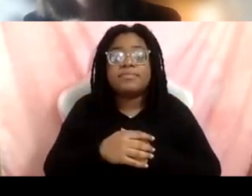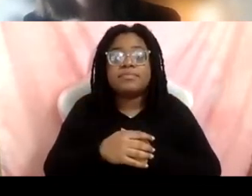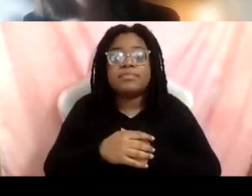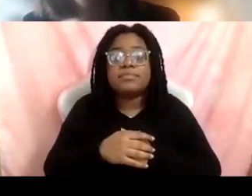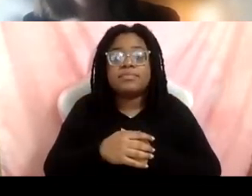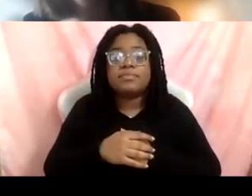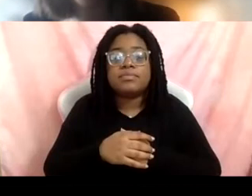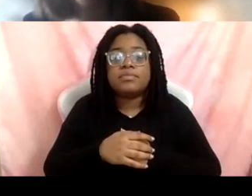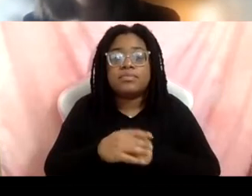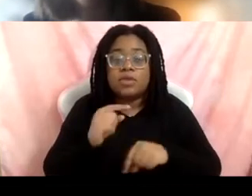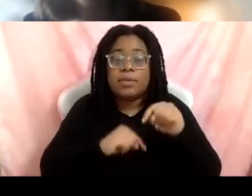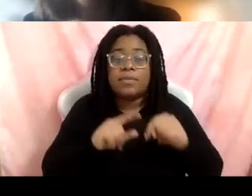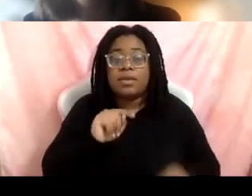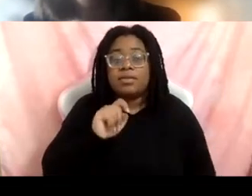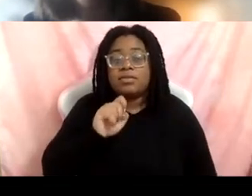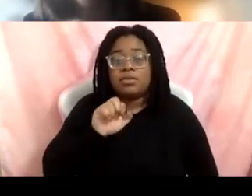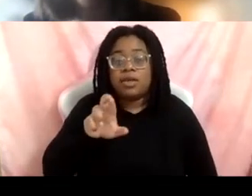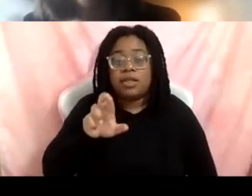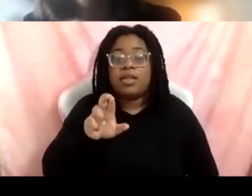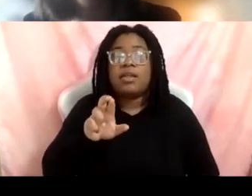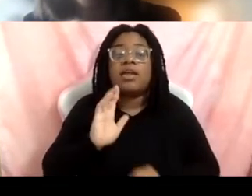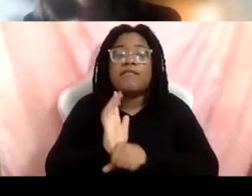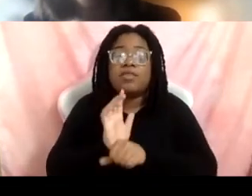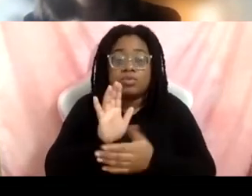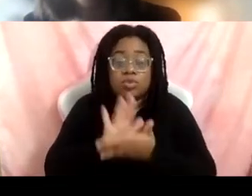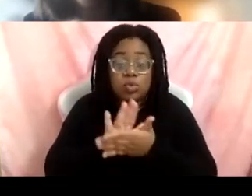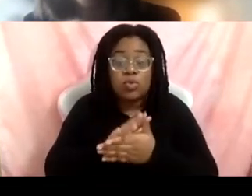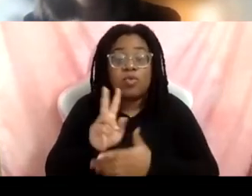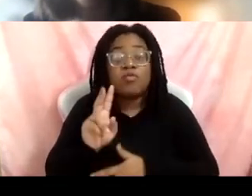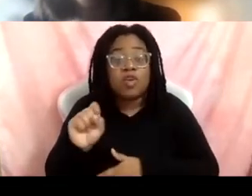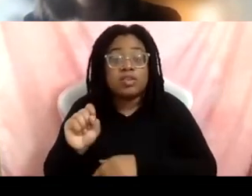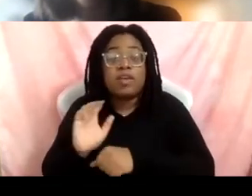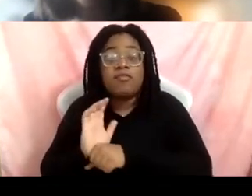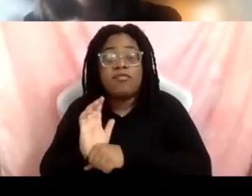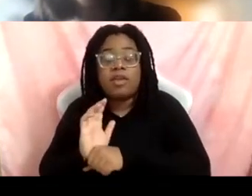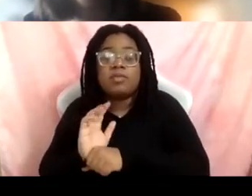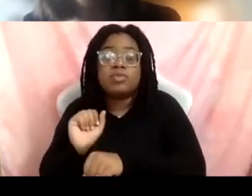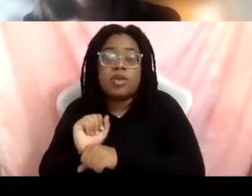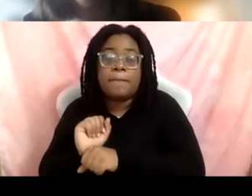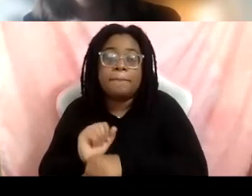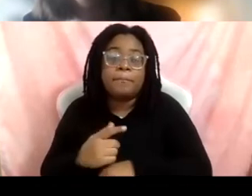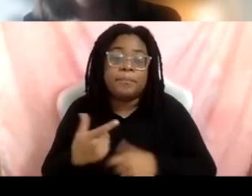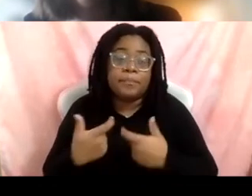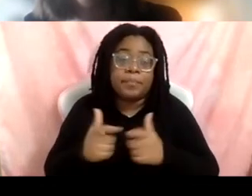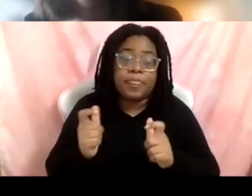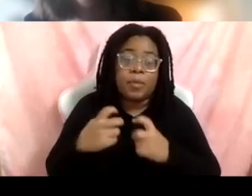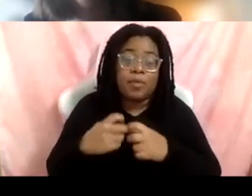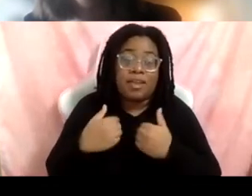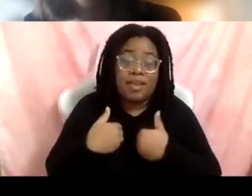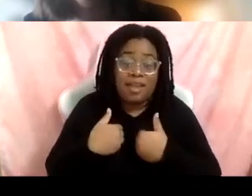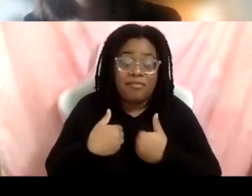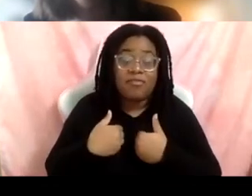and this goes back to Tyler's thing about film school versus film job. The biggest problem that I had with NYU is that it was